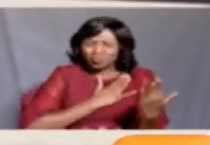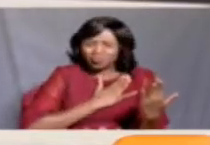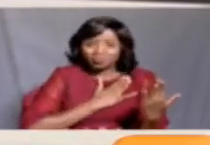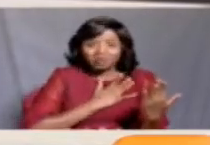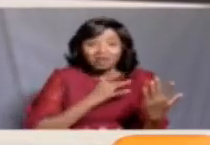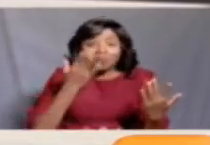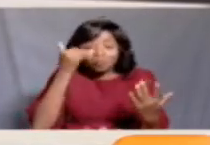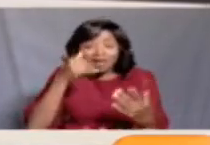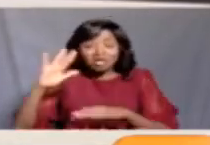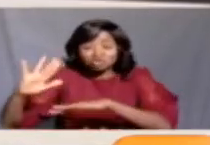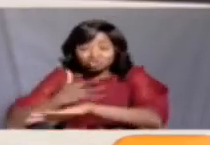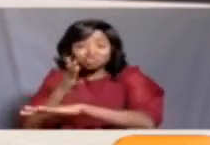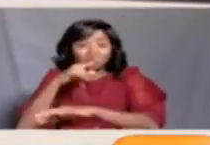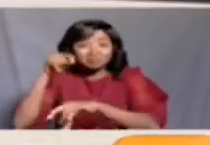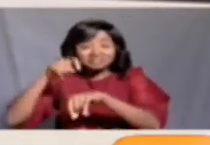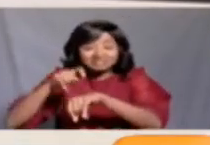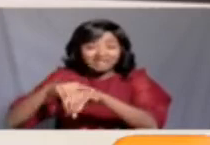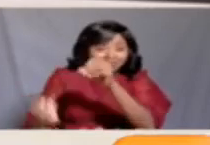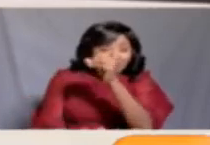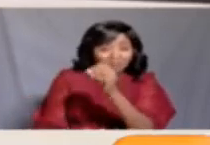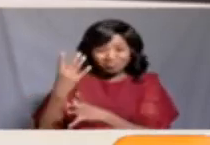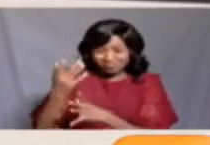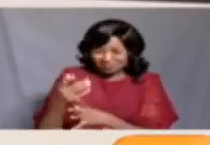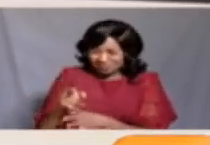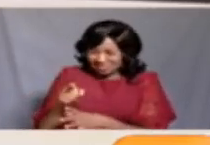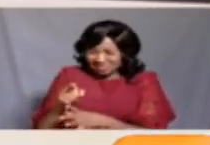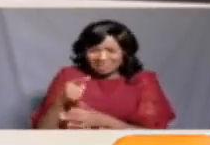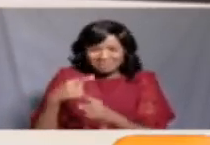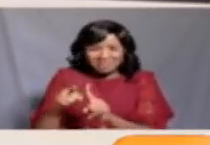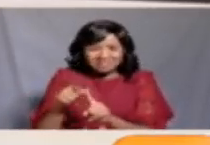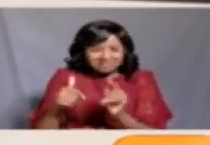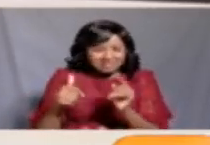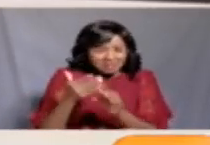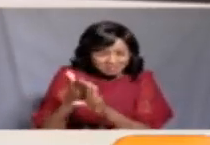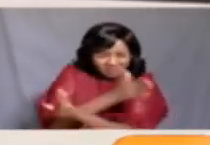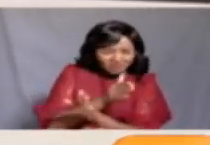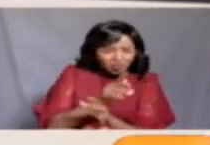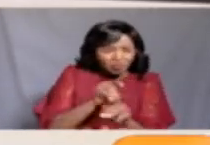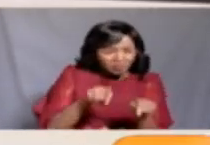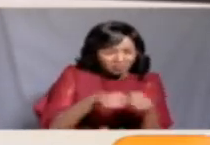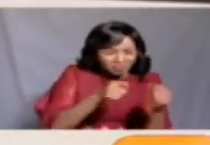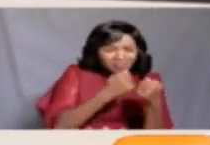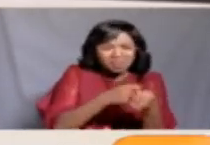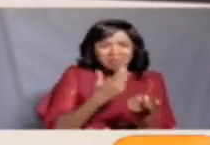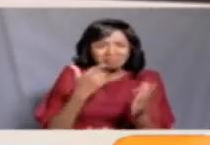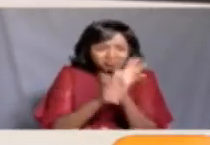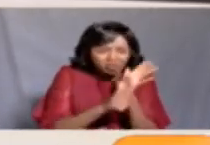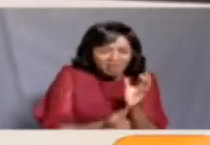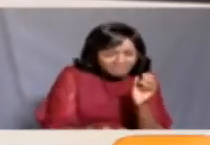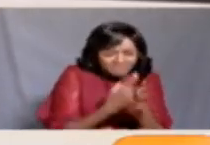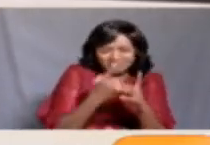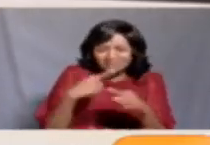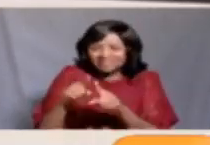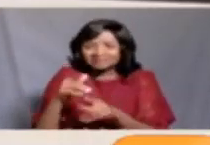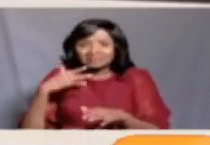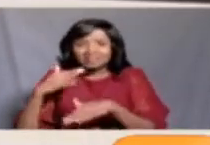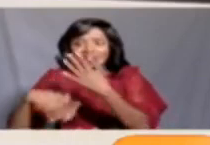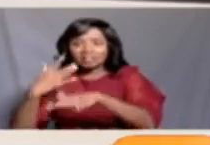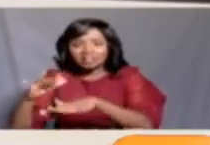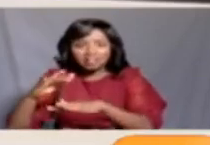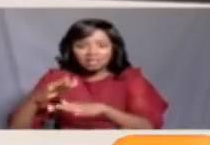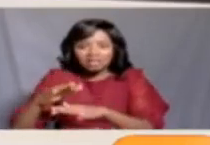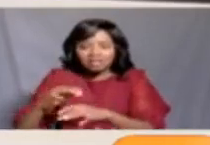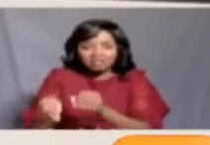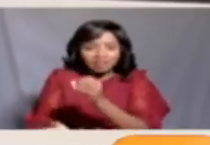through tragedies, and I'm asking myself, what society do we live in? If we are going to actually start making fun, creating memes